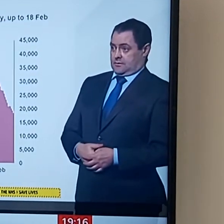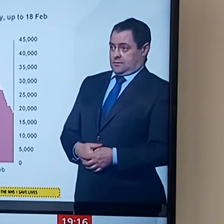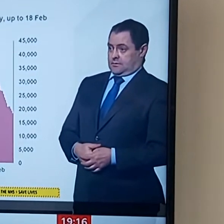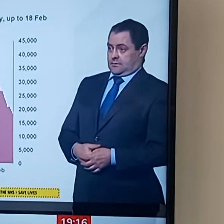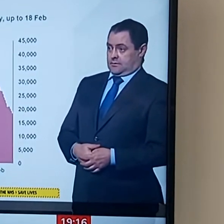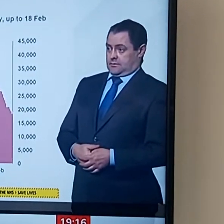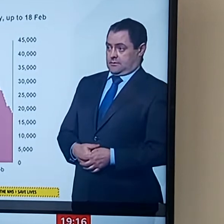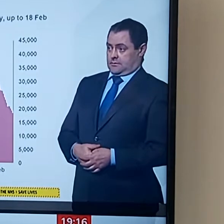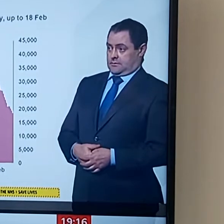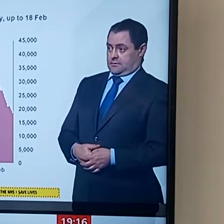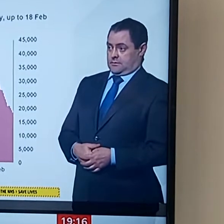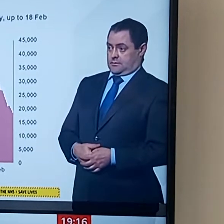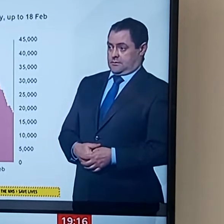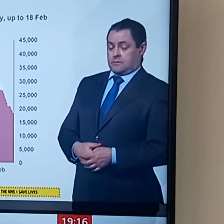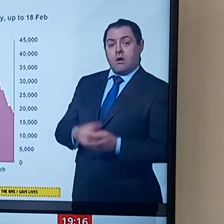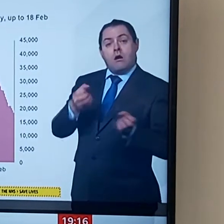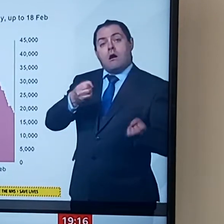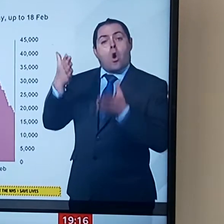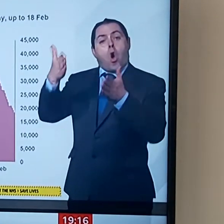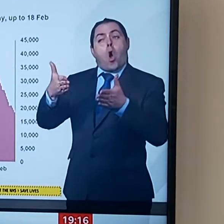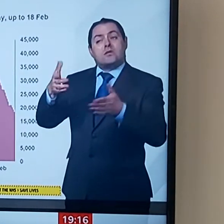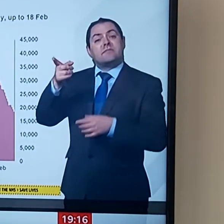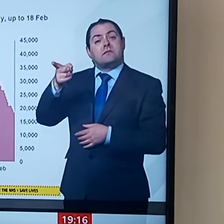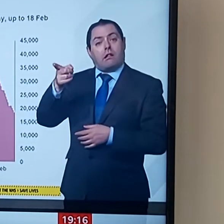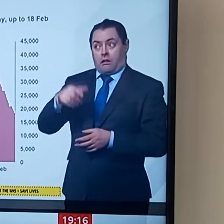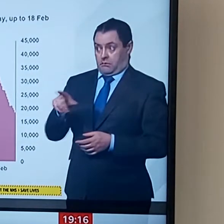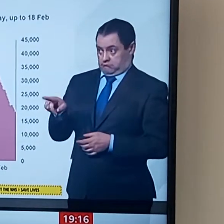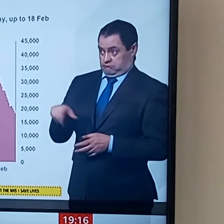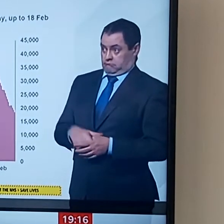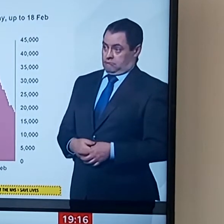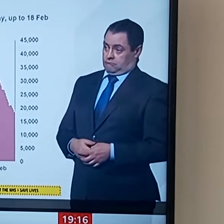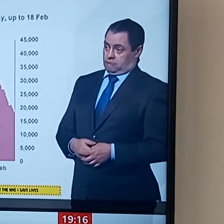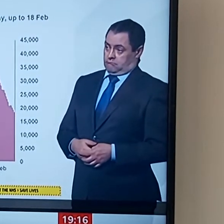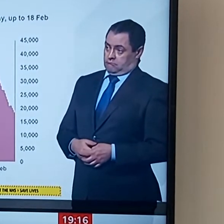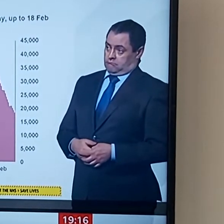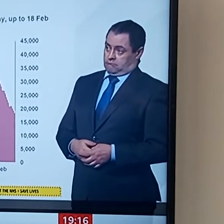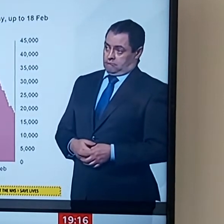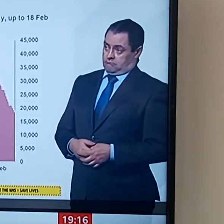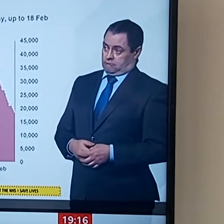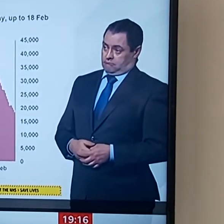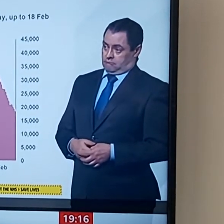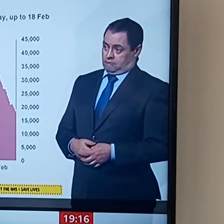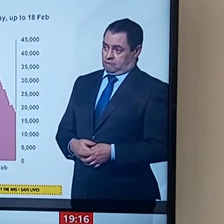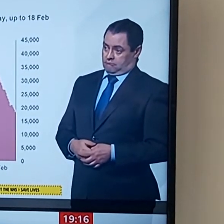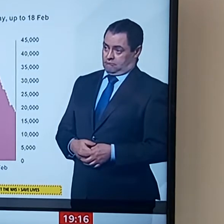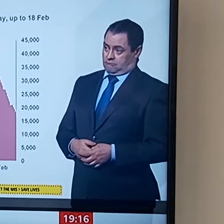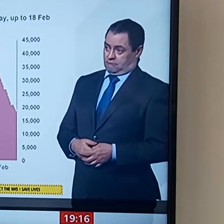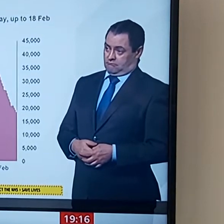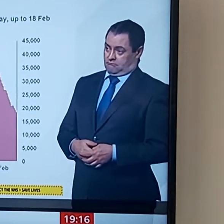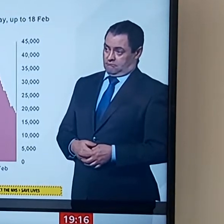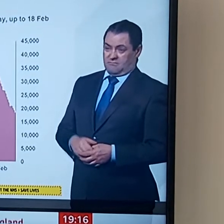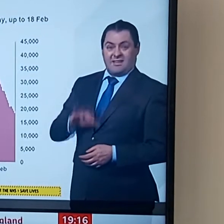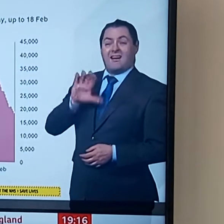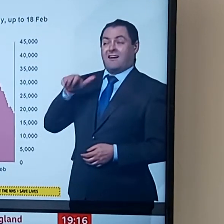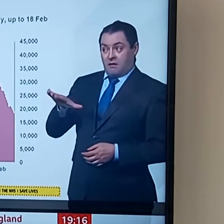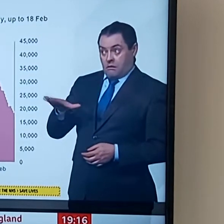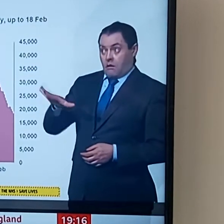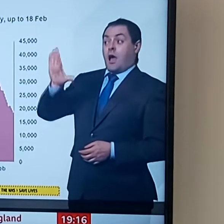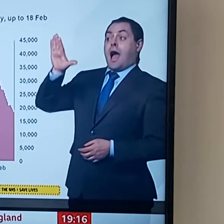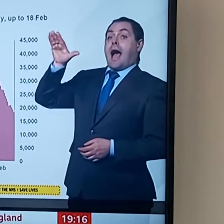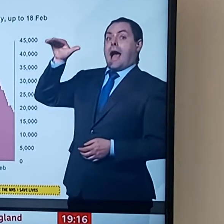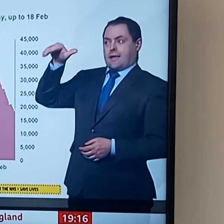Similarly, when we look at number of people in hospital with COVID in the UK, again you can see there is a significant fall that